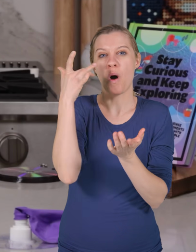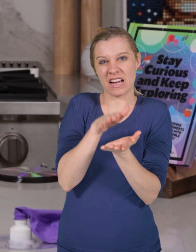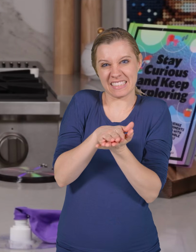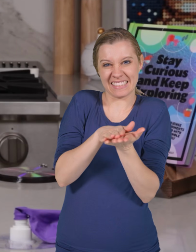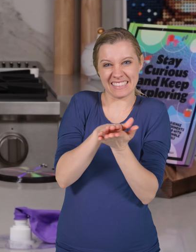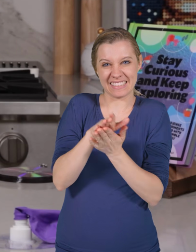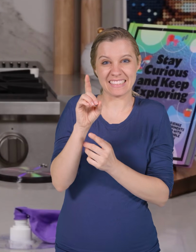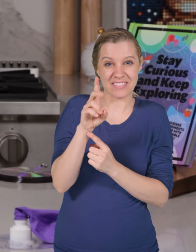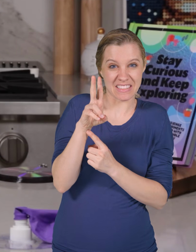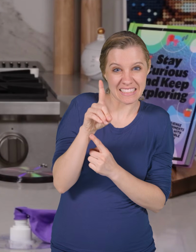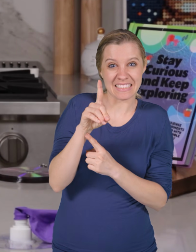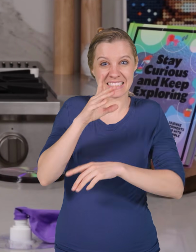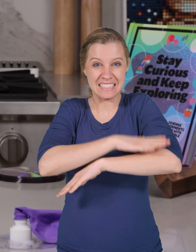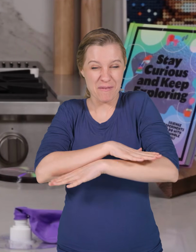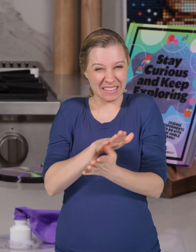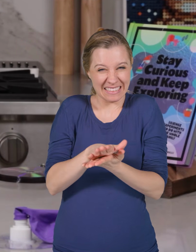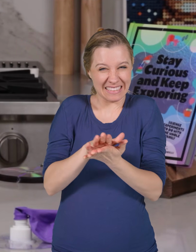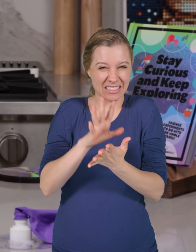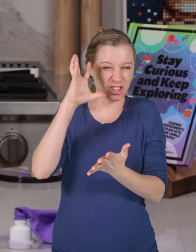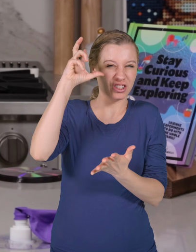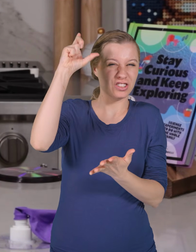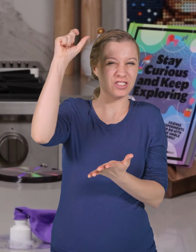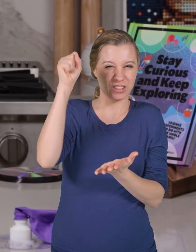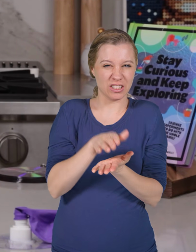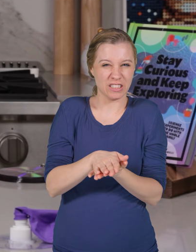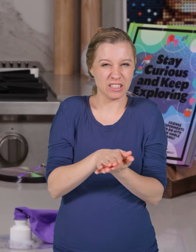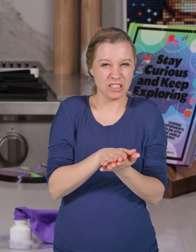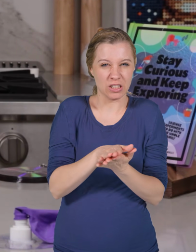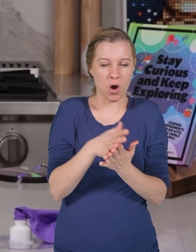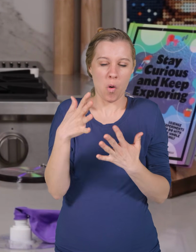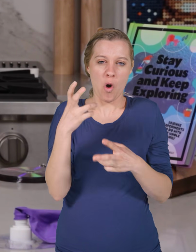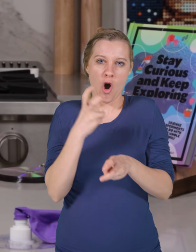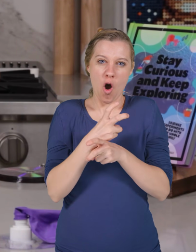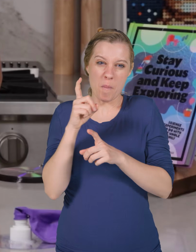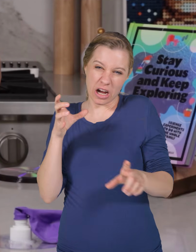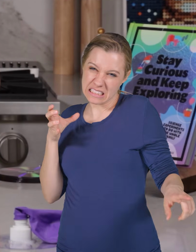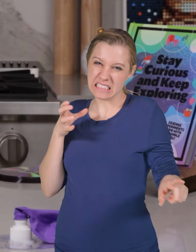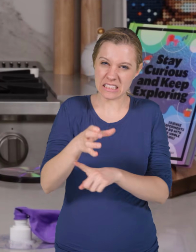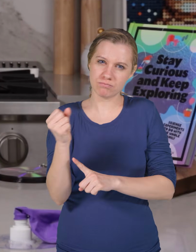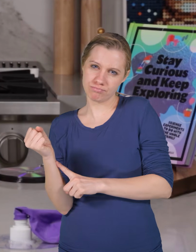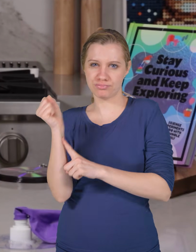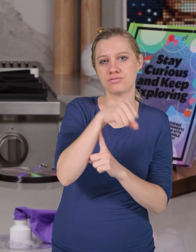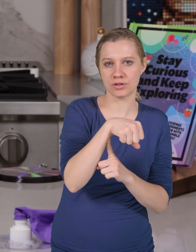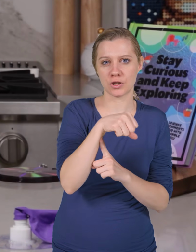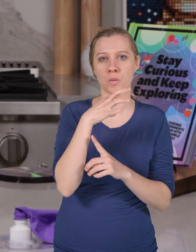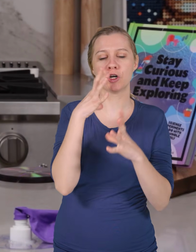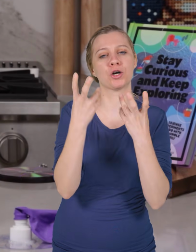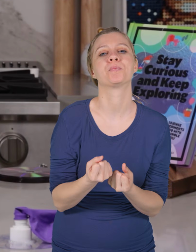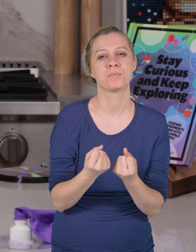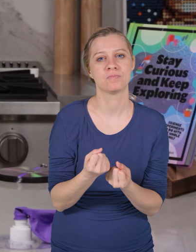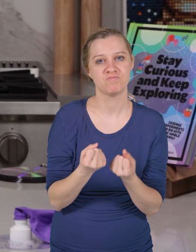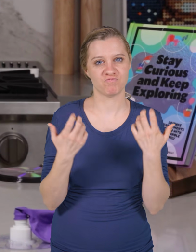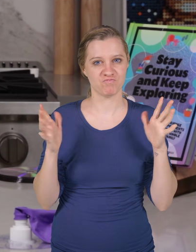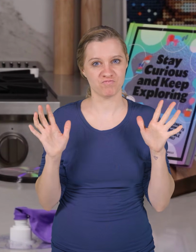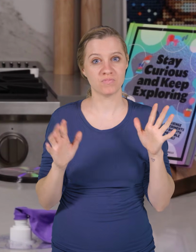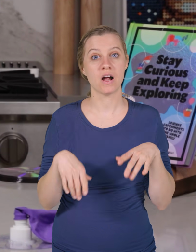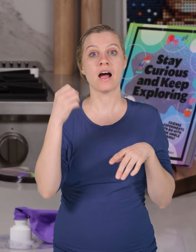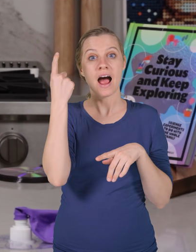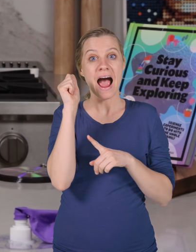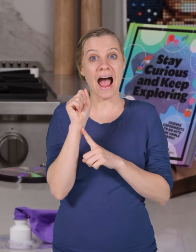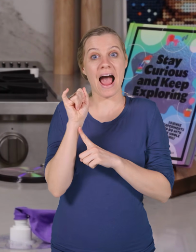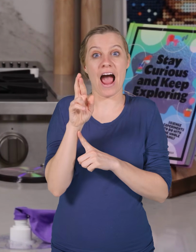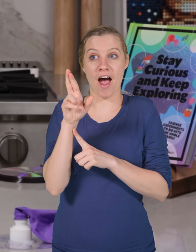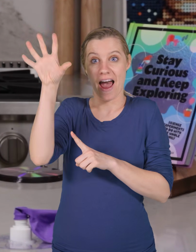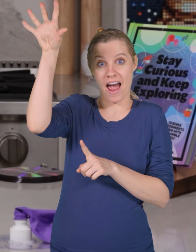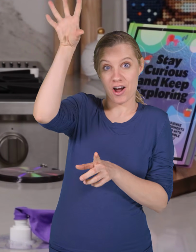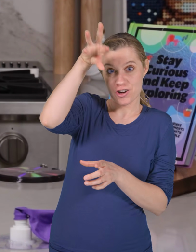friction between the DVD and the table is too high. It takes too much force to overcome it. It stops really quickly. But when we add